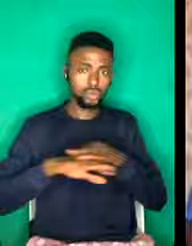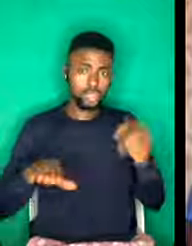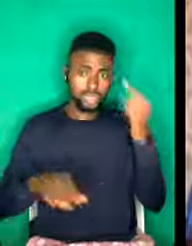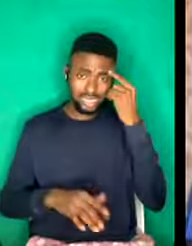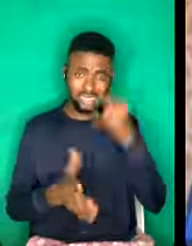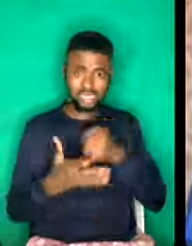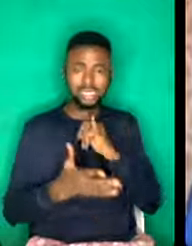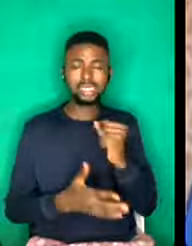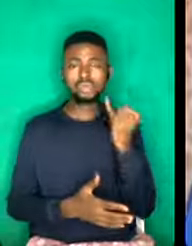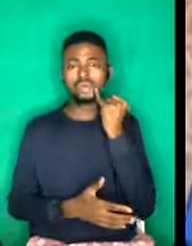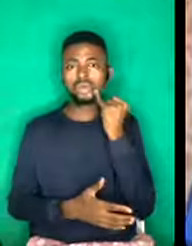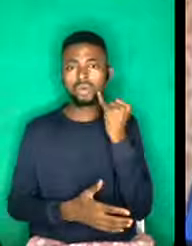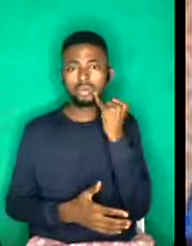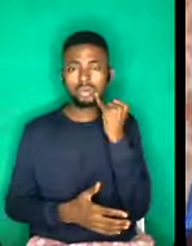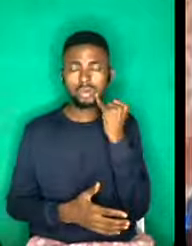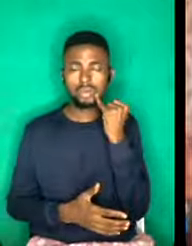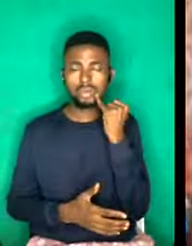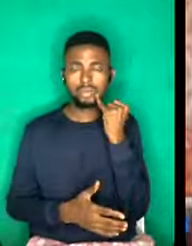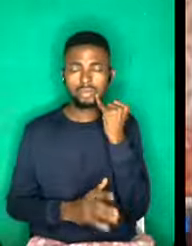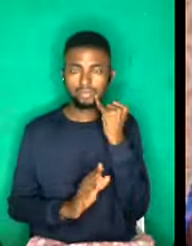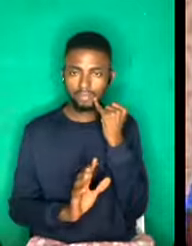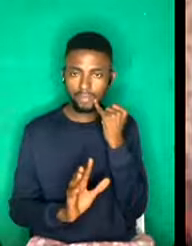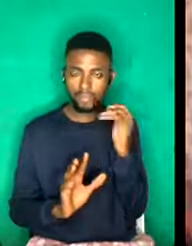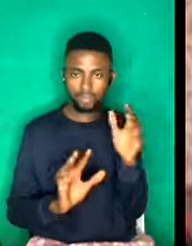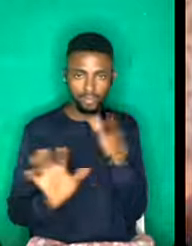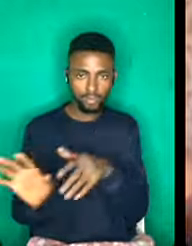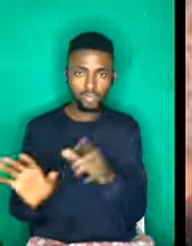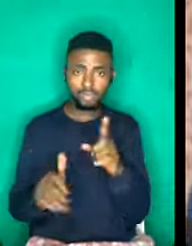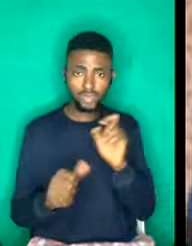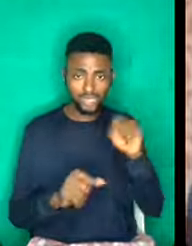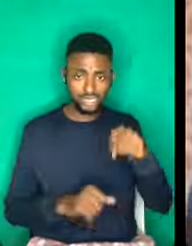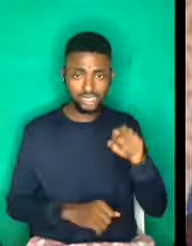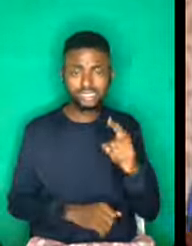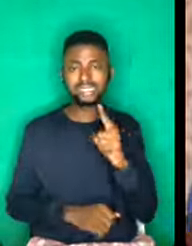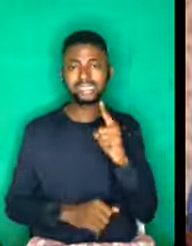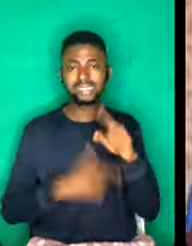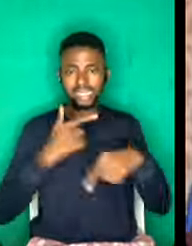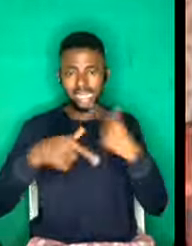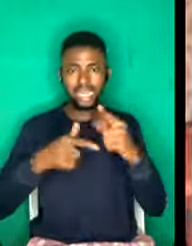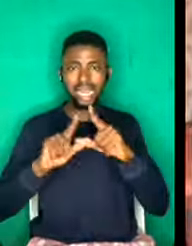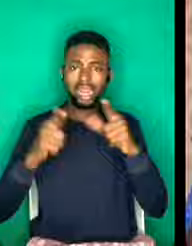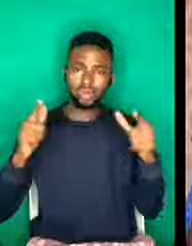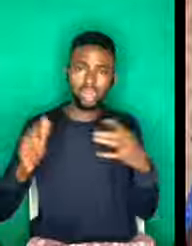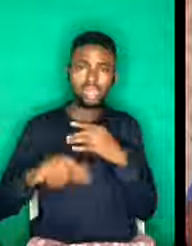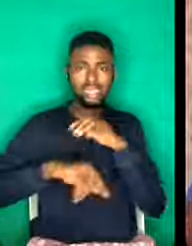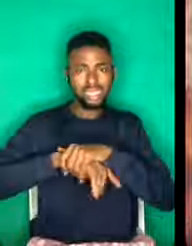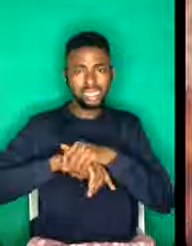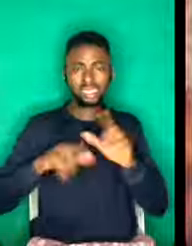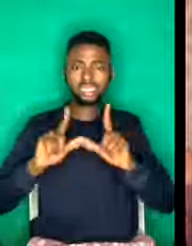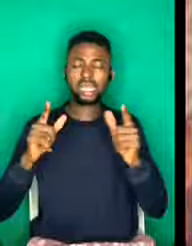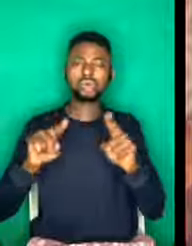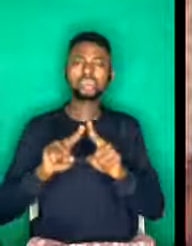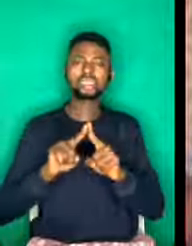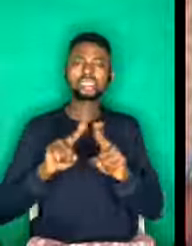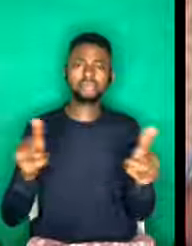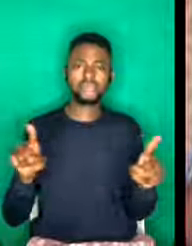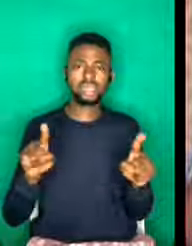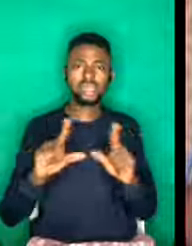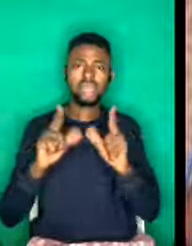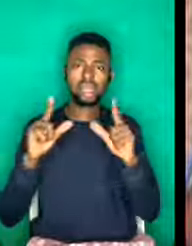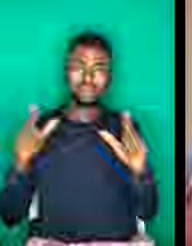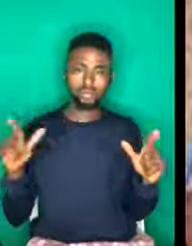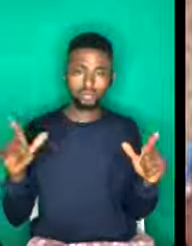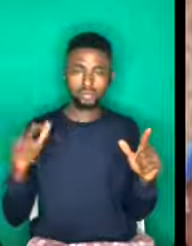anyways. Firstly, yes, sign language and English language, they are two different languages. Okay.